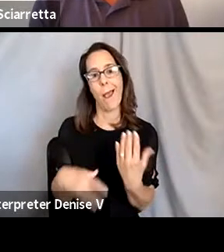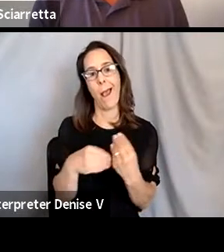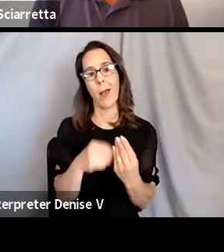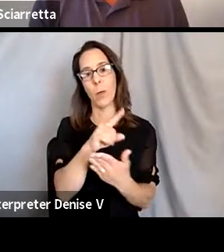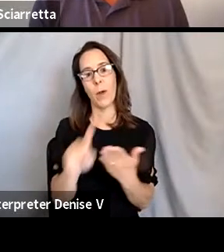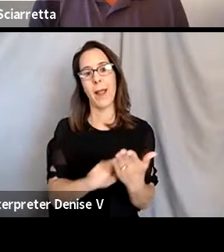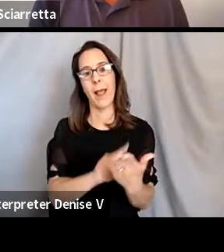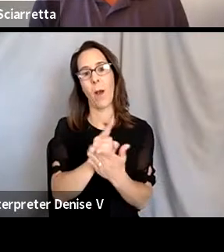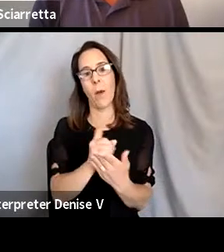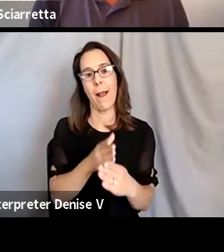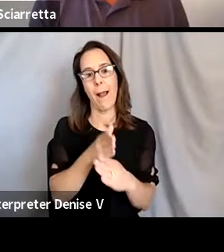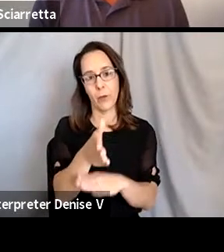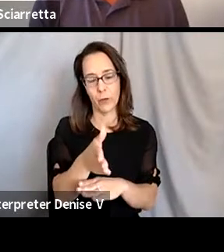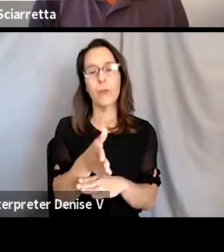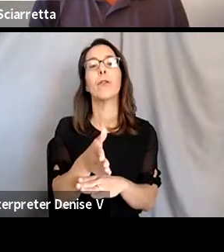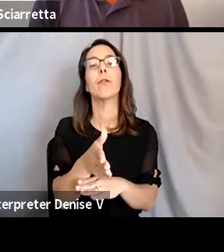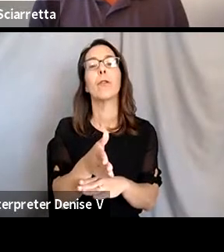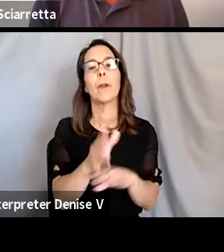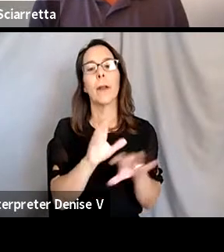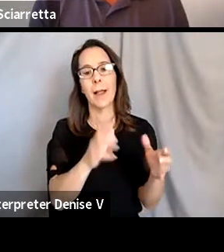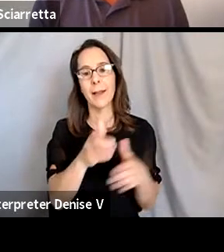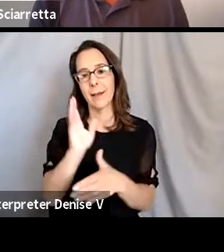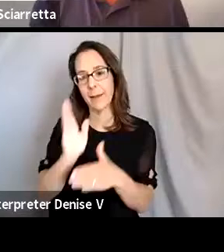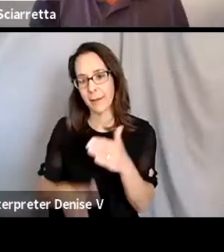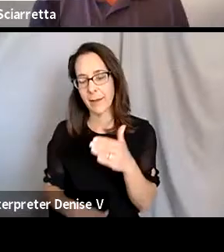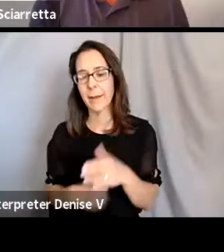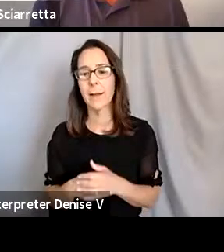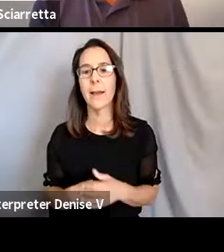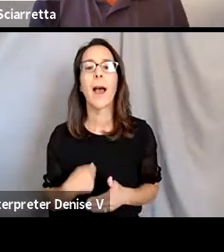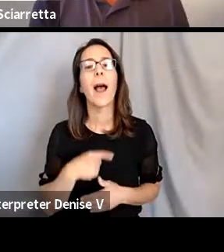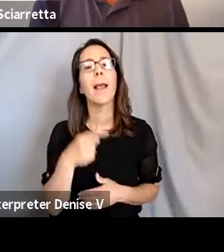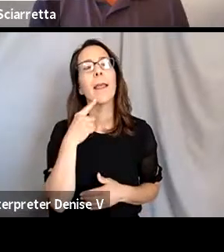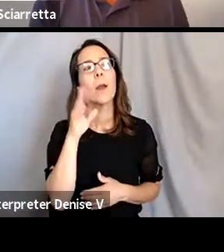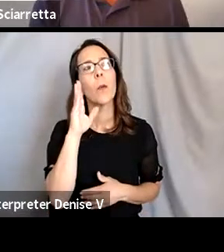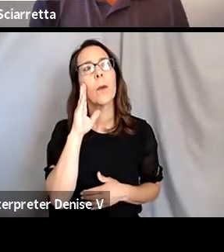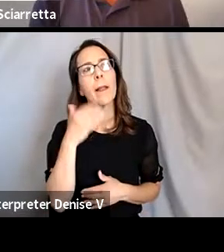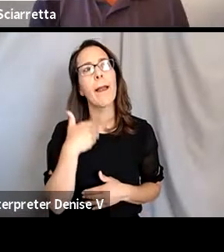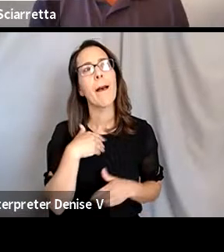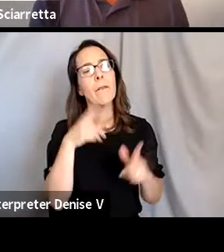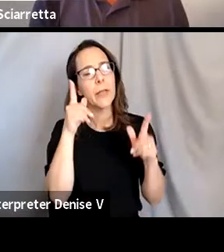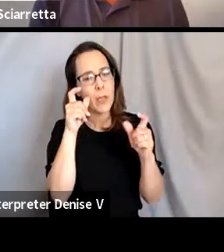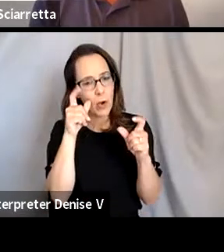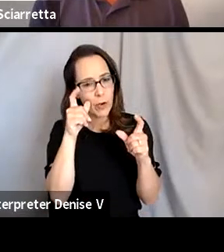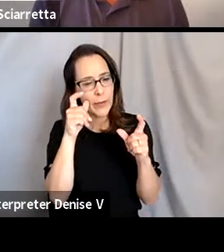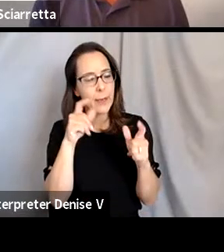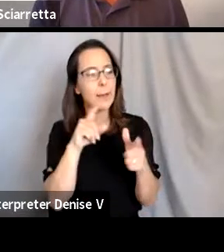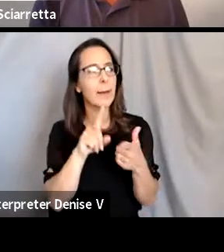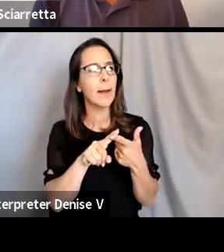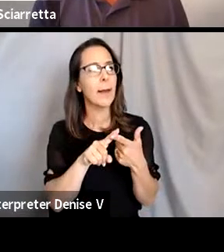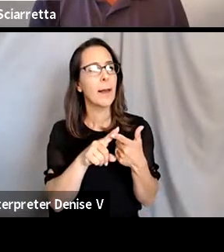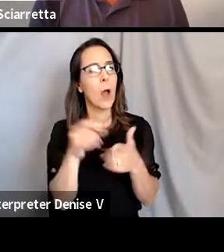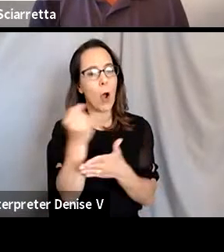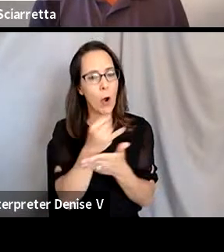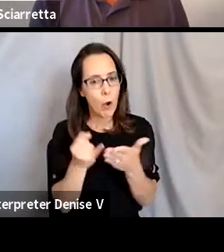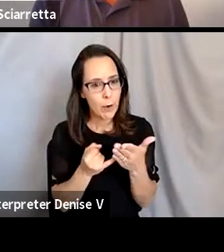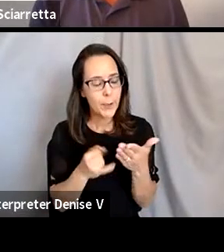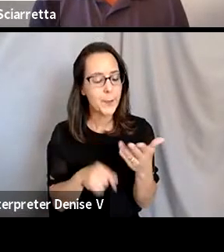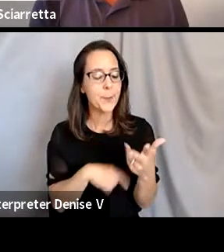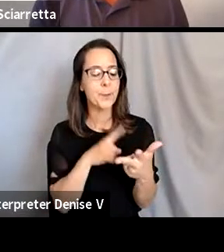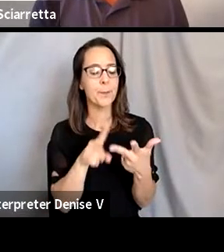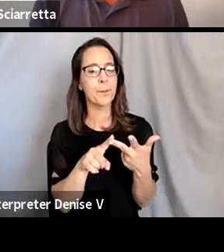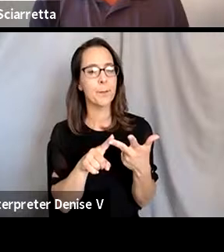And the things that we'll be focusing on, it looks like there's going to be some photography, some art classes, and we're